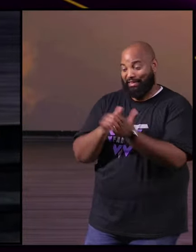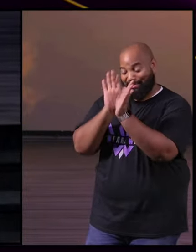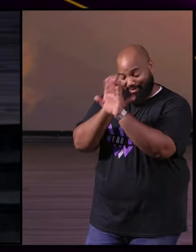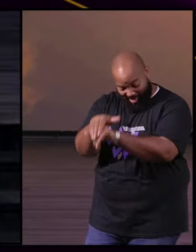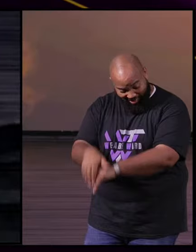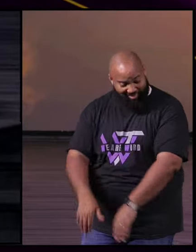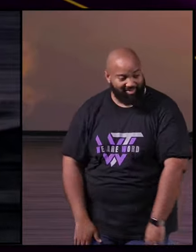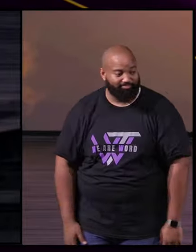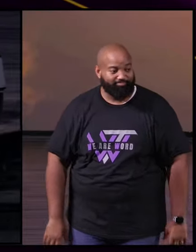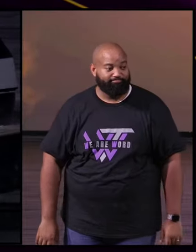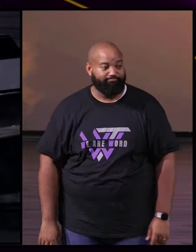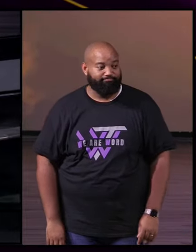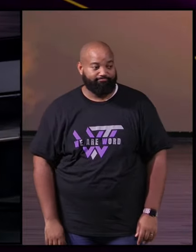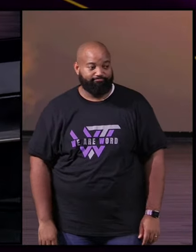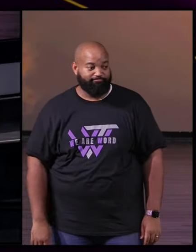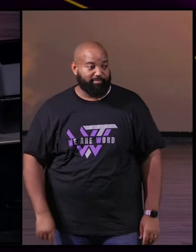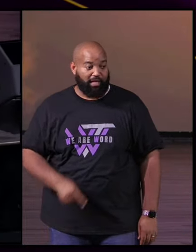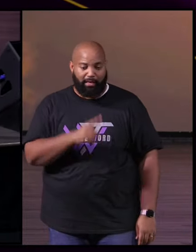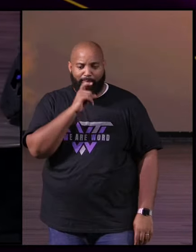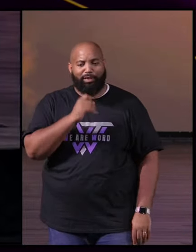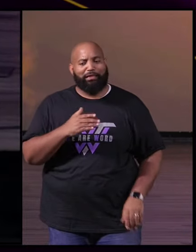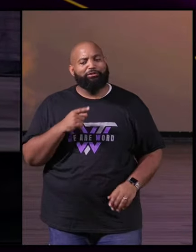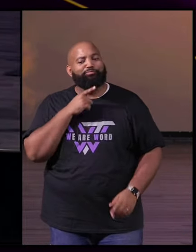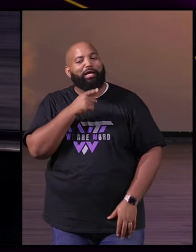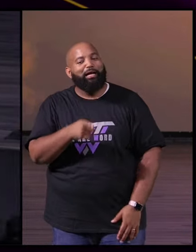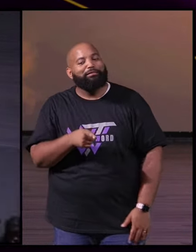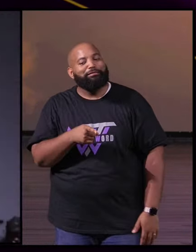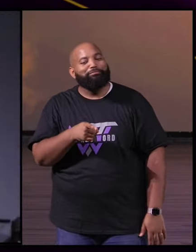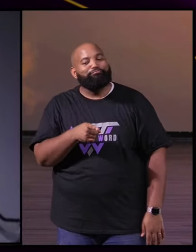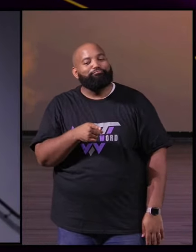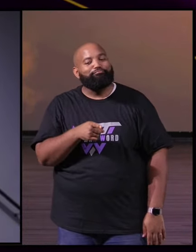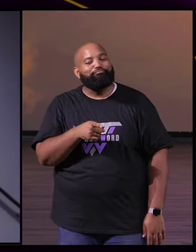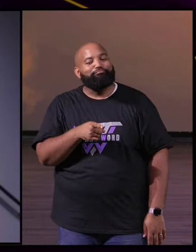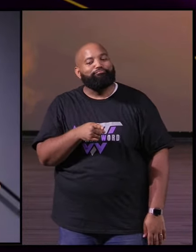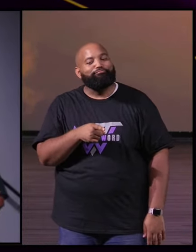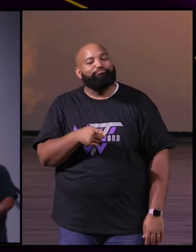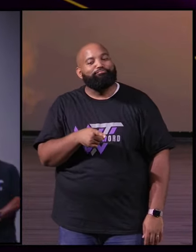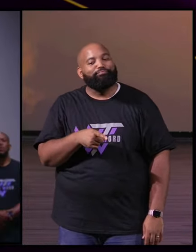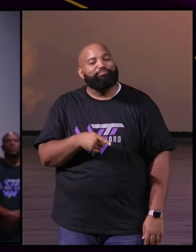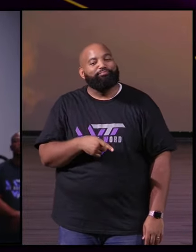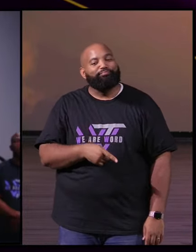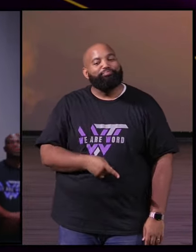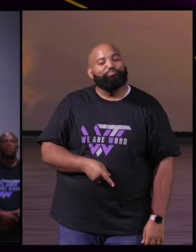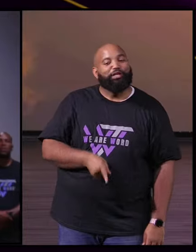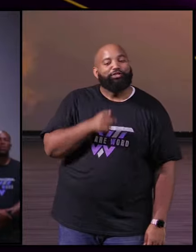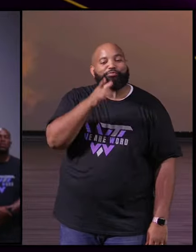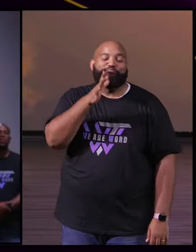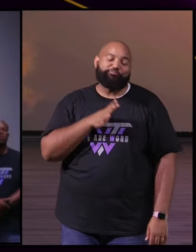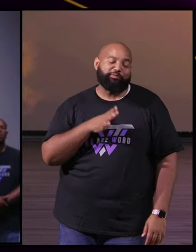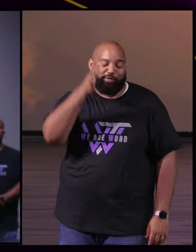hypocrisy. Because if you were to be honest, oh, Mr. and Mrs. Judge,